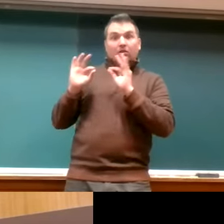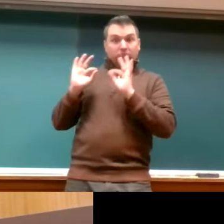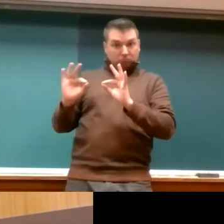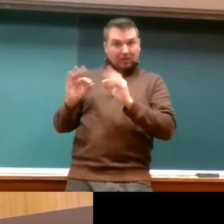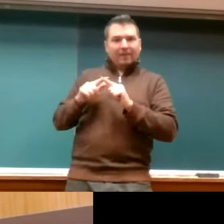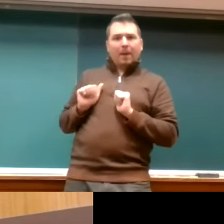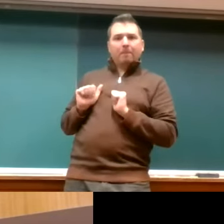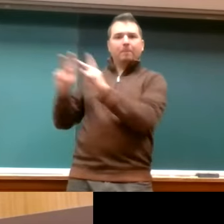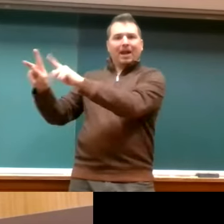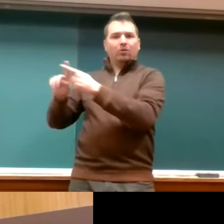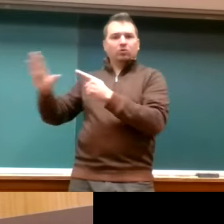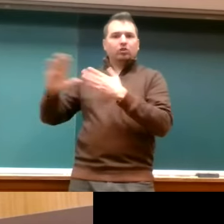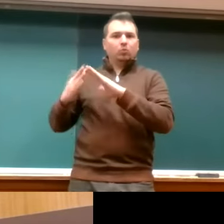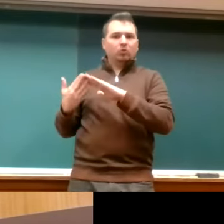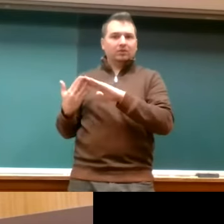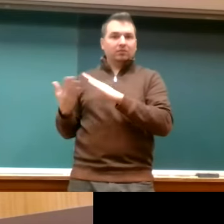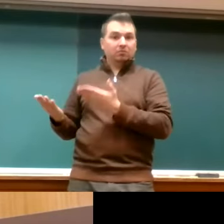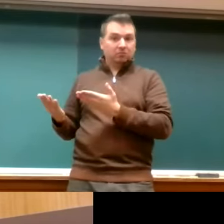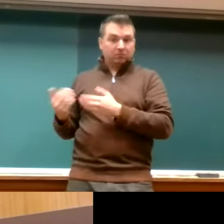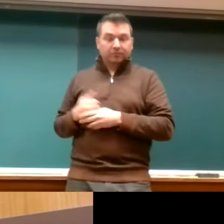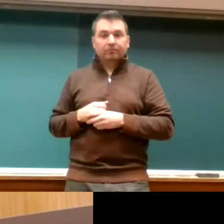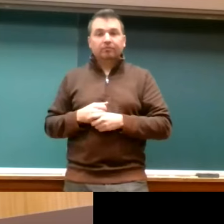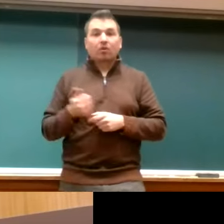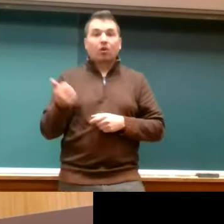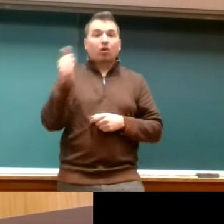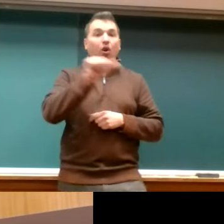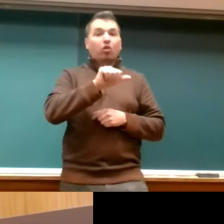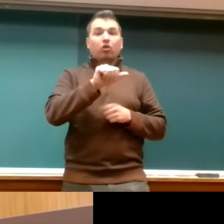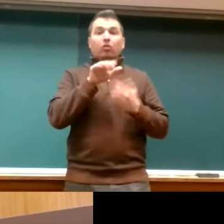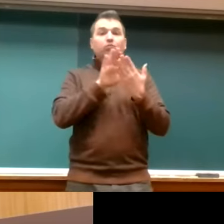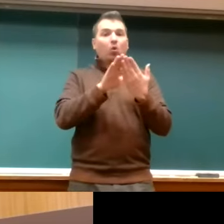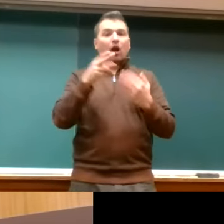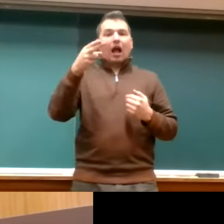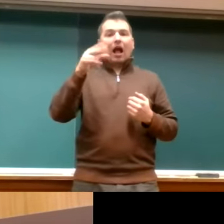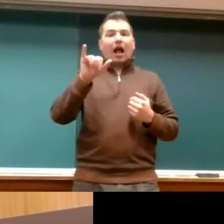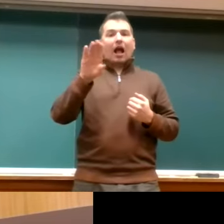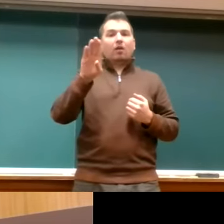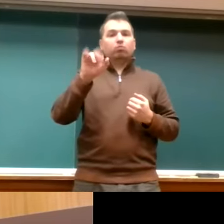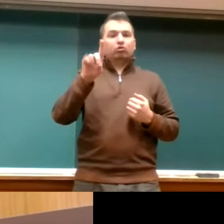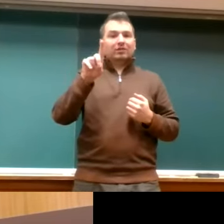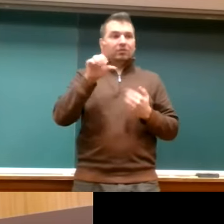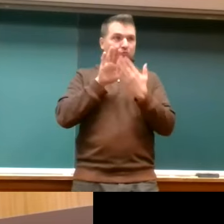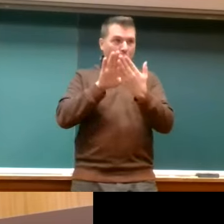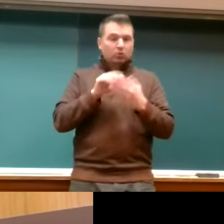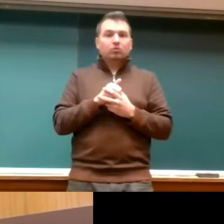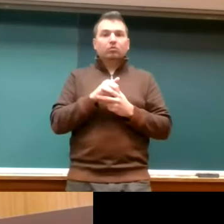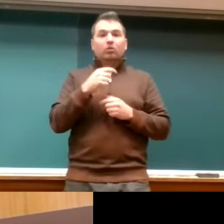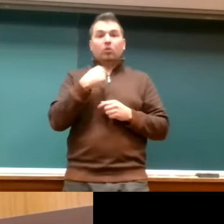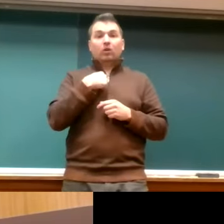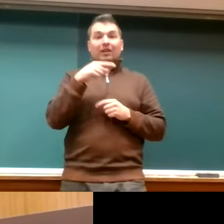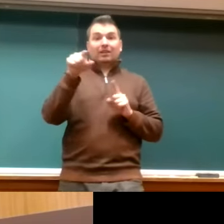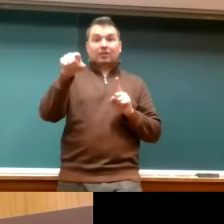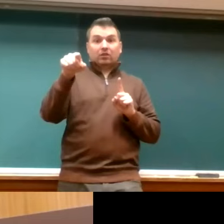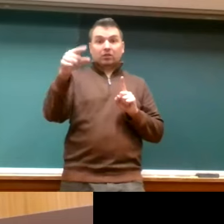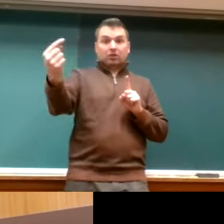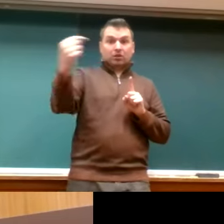community. Another one is what we call hybrid, was let's say we have people come into our meetings, and then we'll go and work, one of